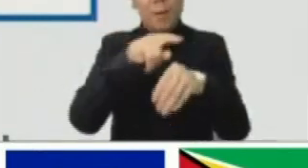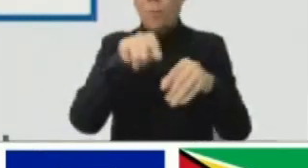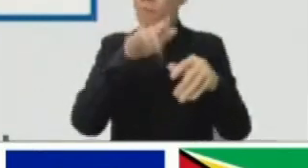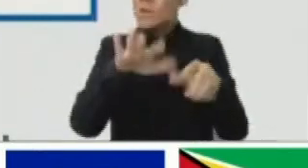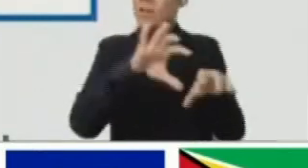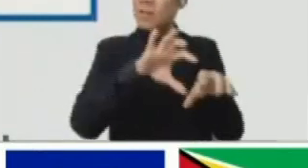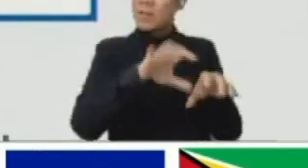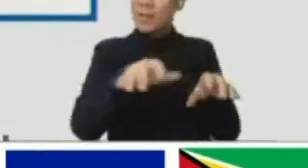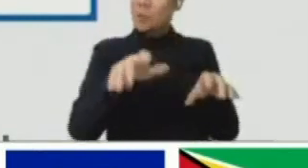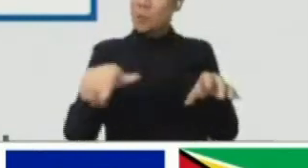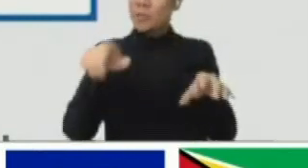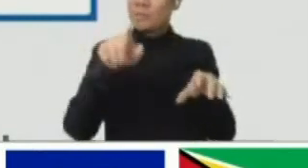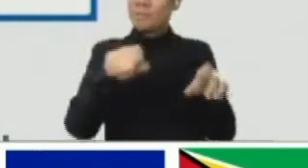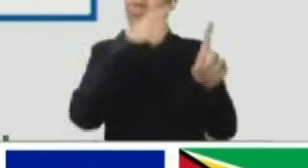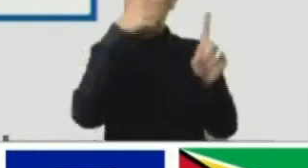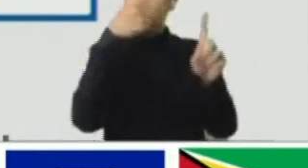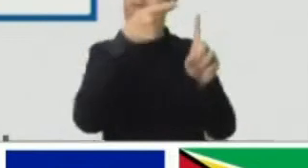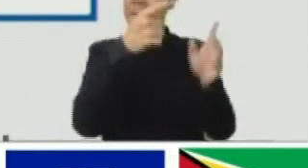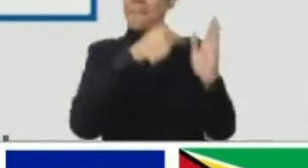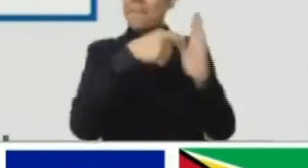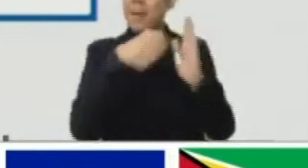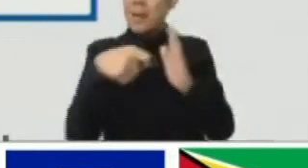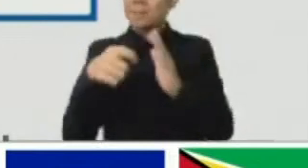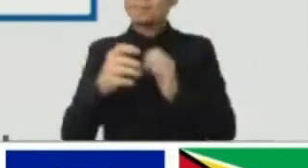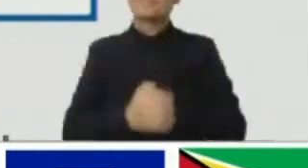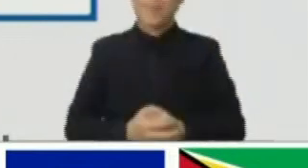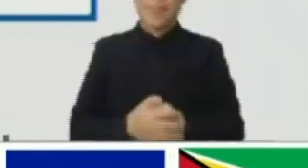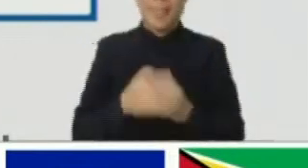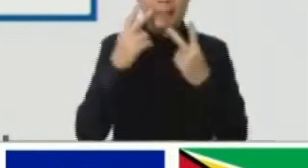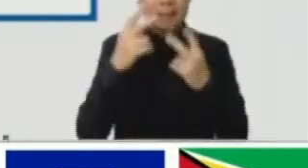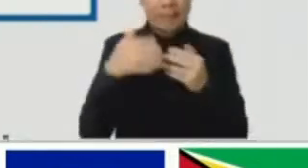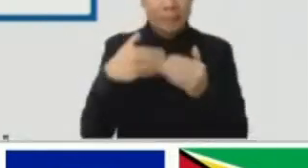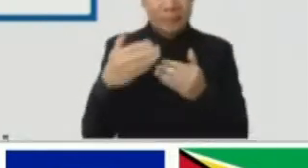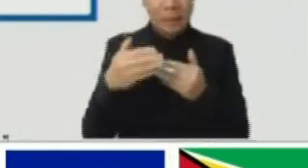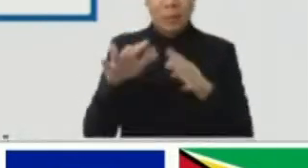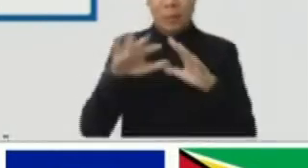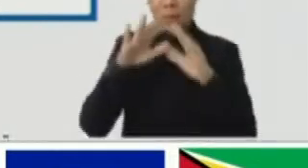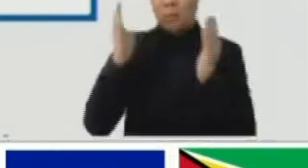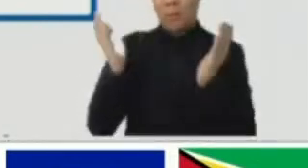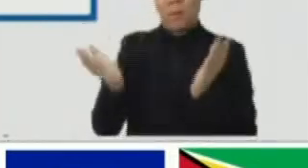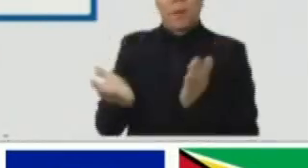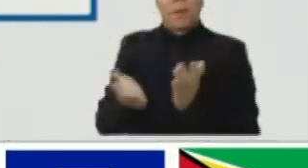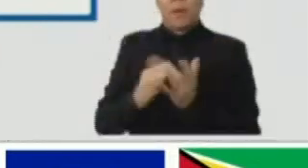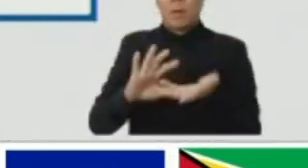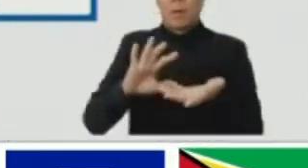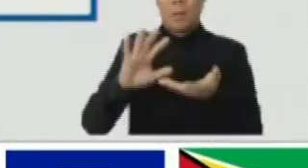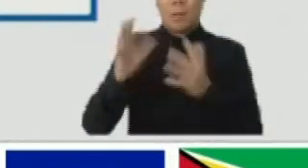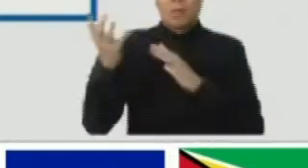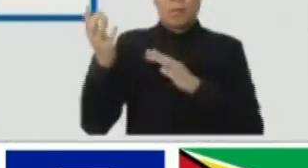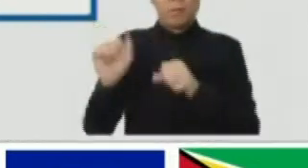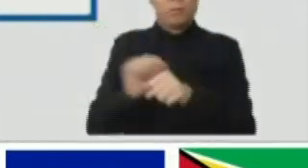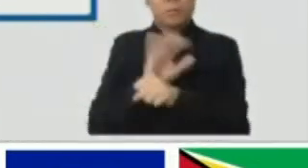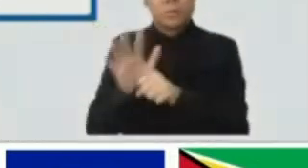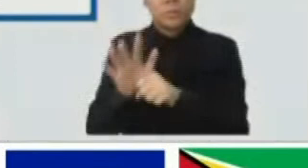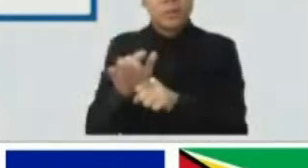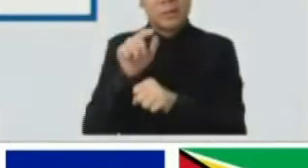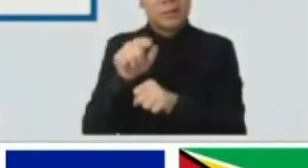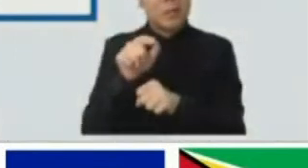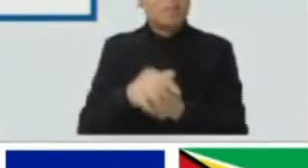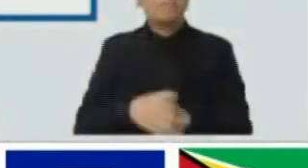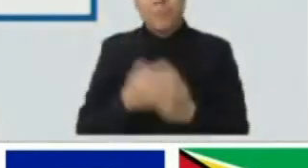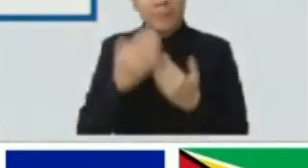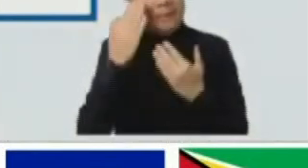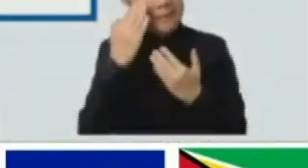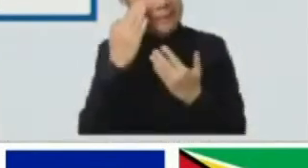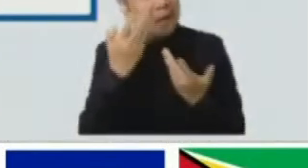region. The lessons learned during this global emergency will undoubtedly play a central role in the discussions and